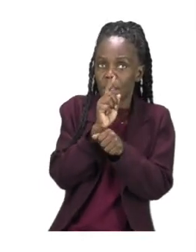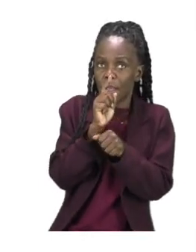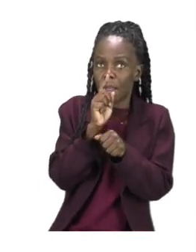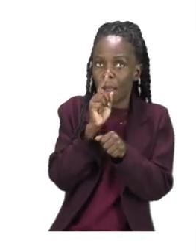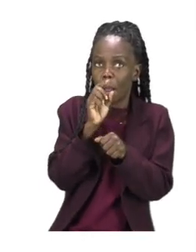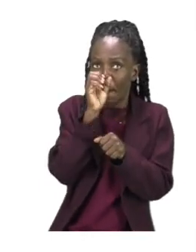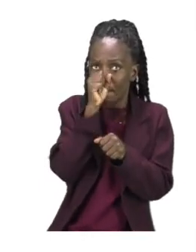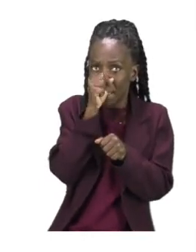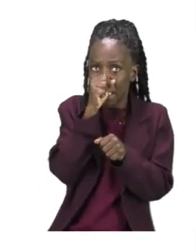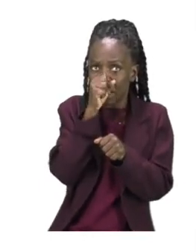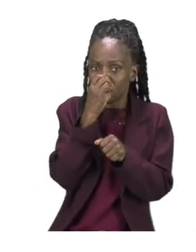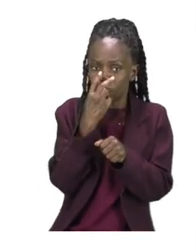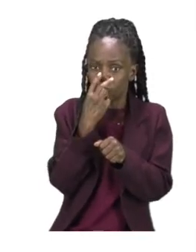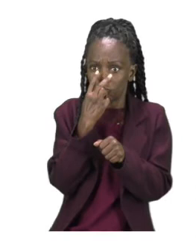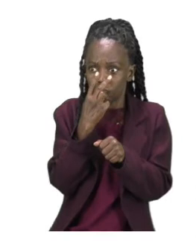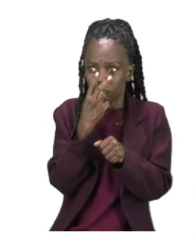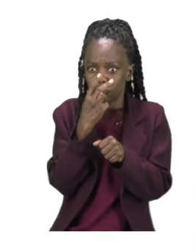door.